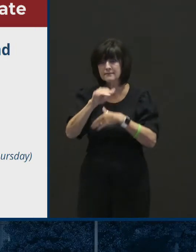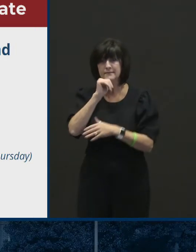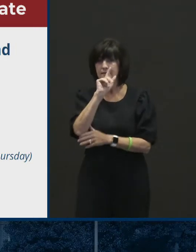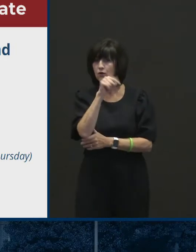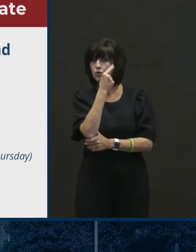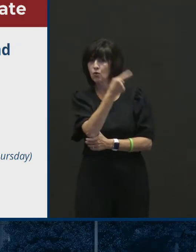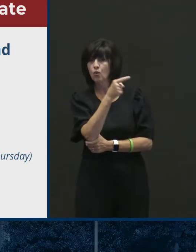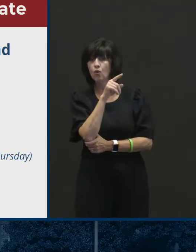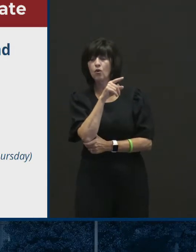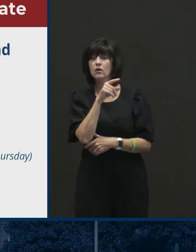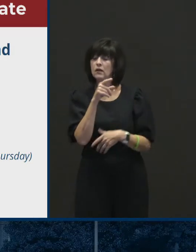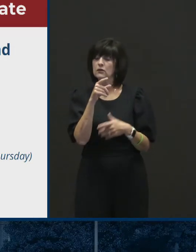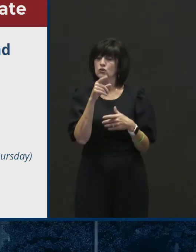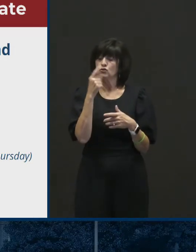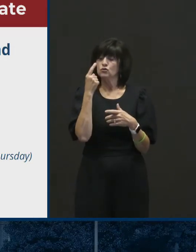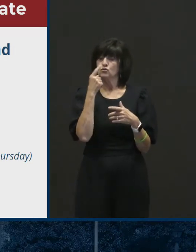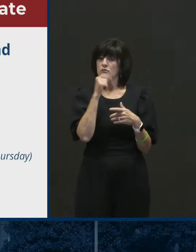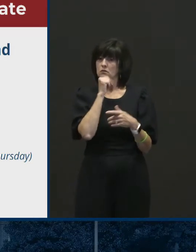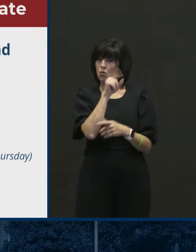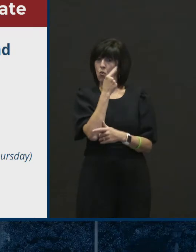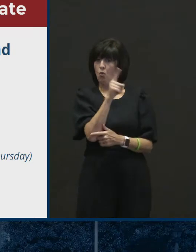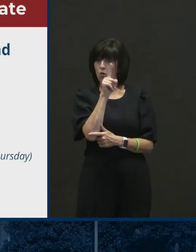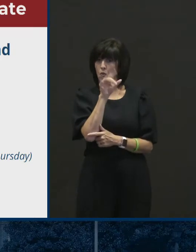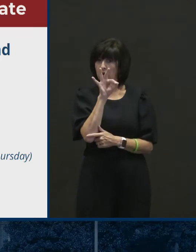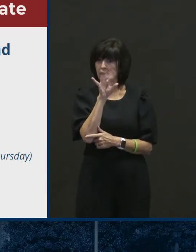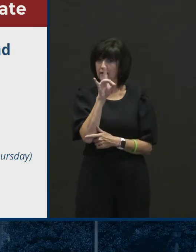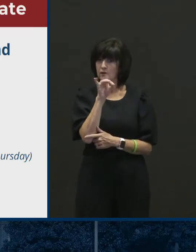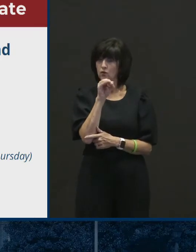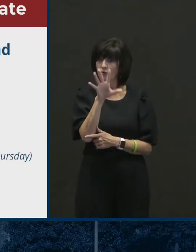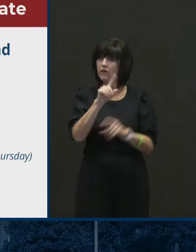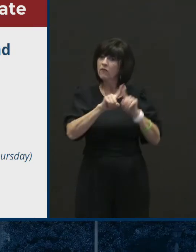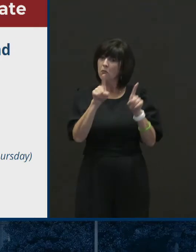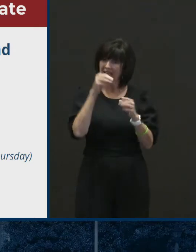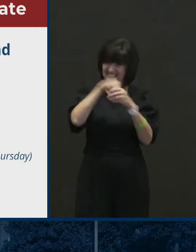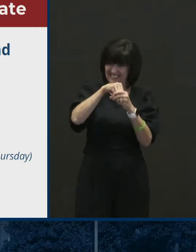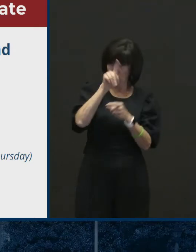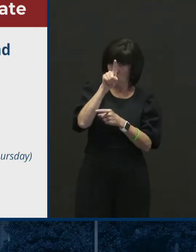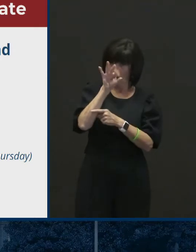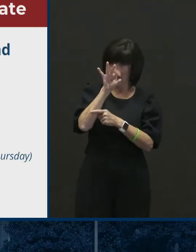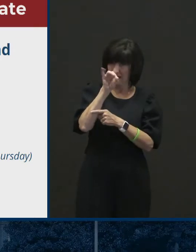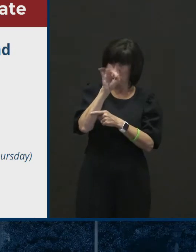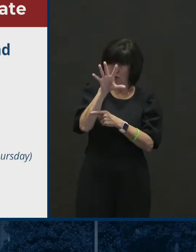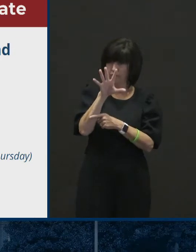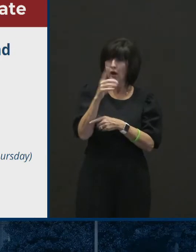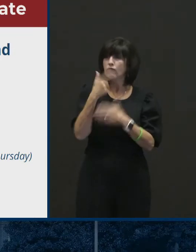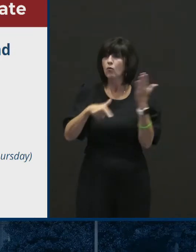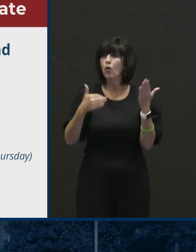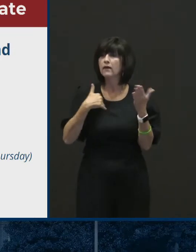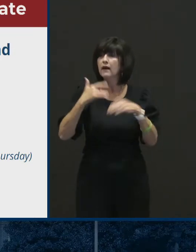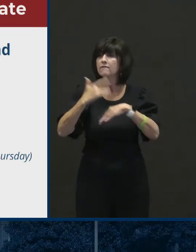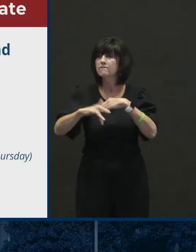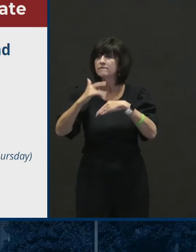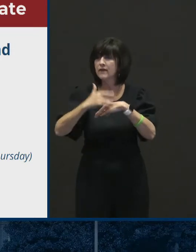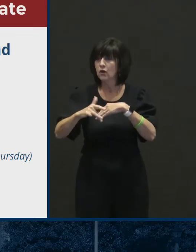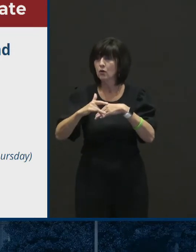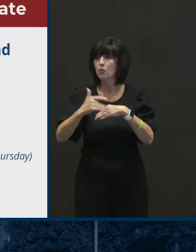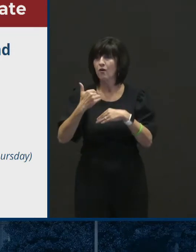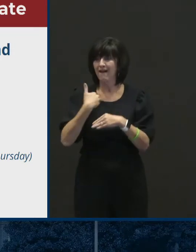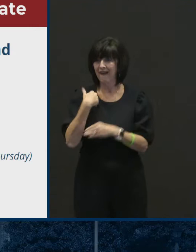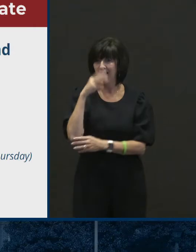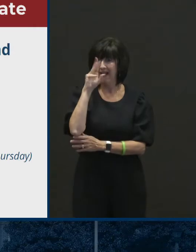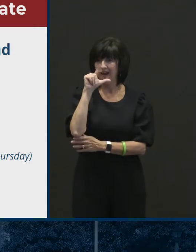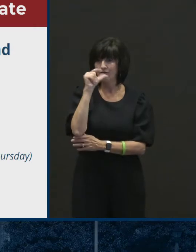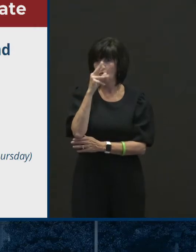we have a new Walgreens that opened last week, popular place. We had 430 tests in the first